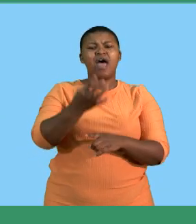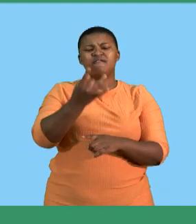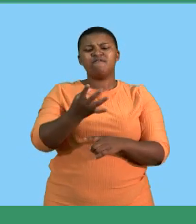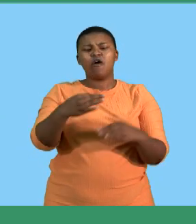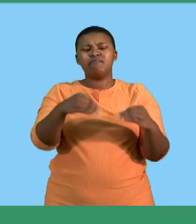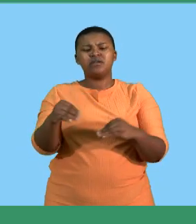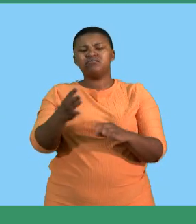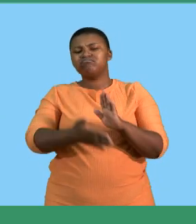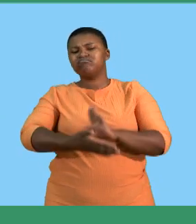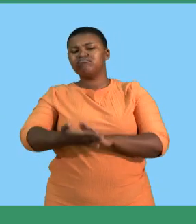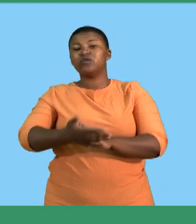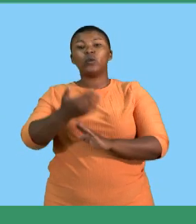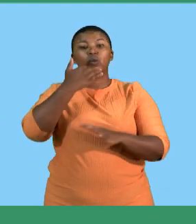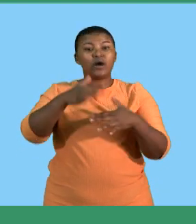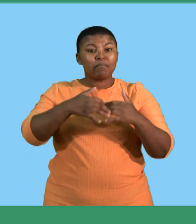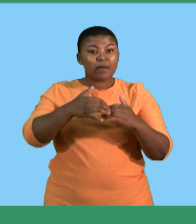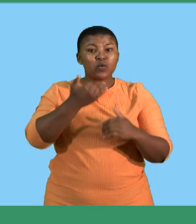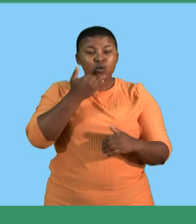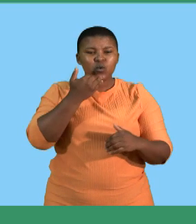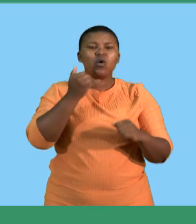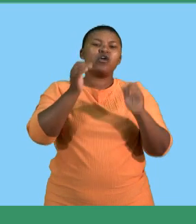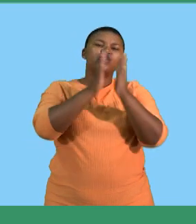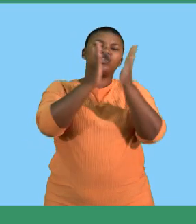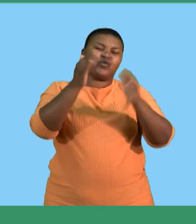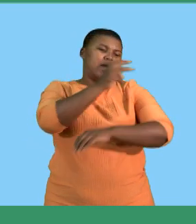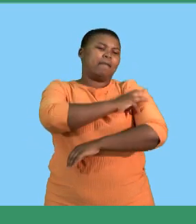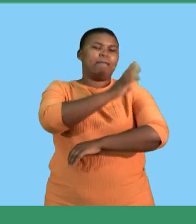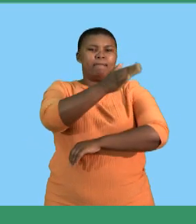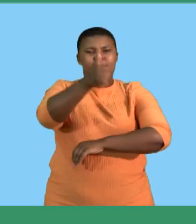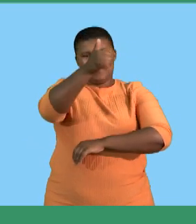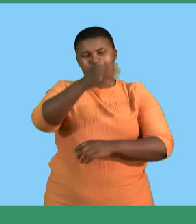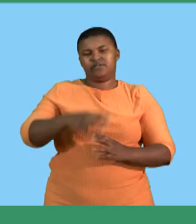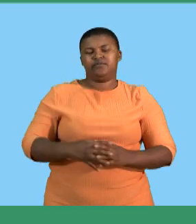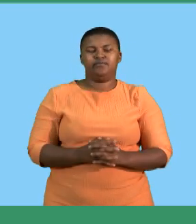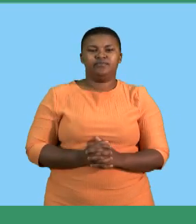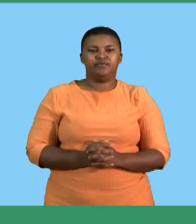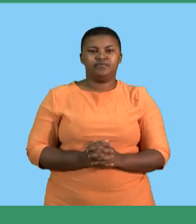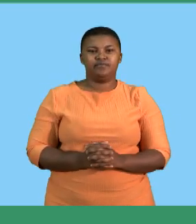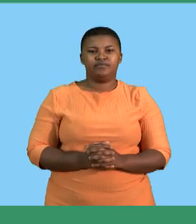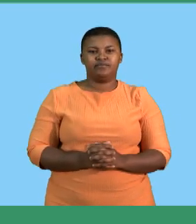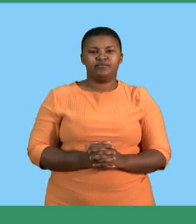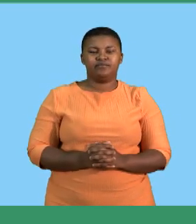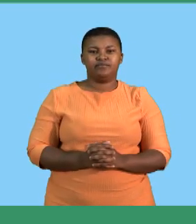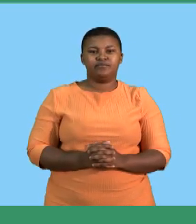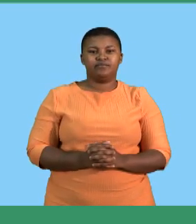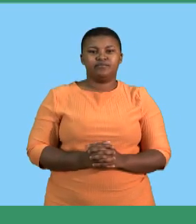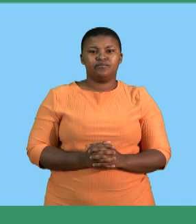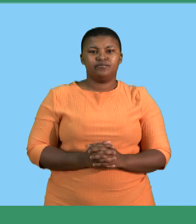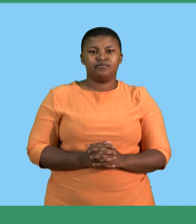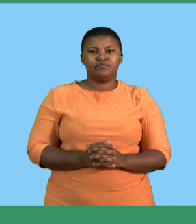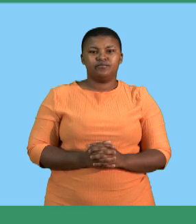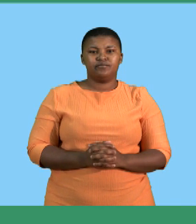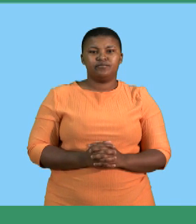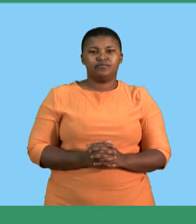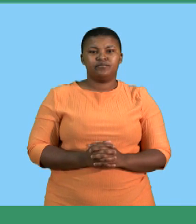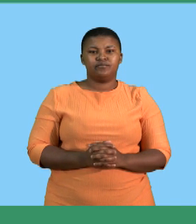and this is developed by, of course, our general management. It's their job